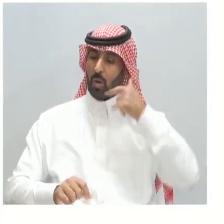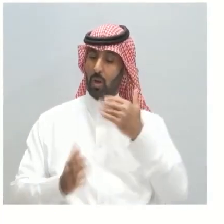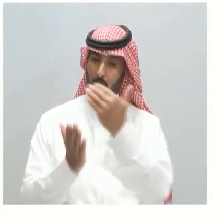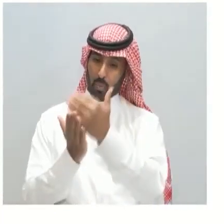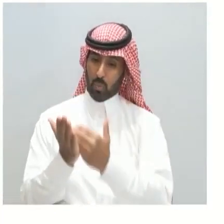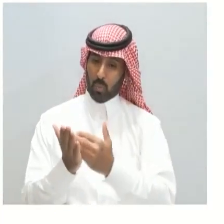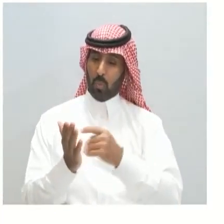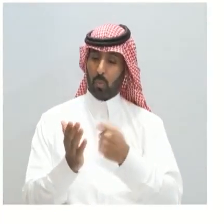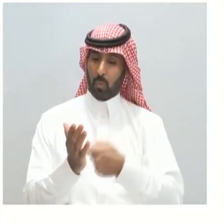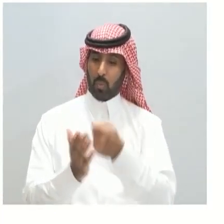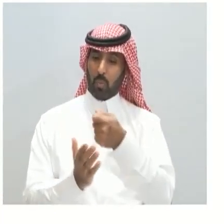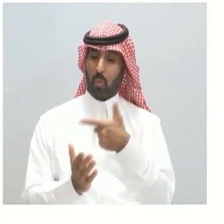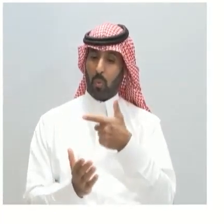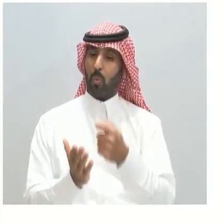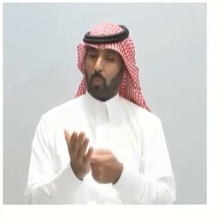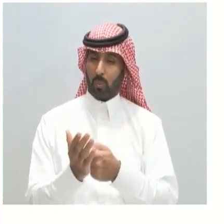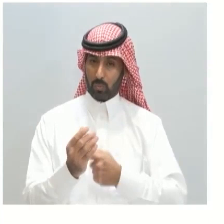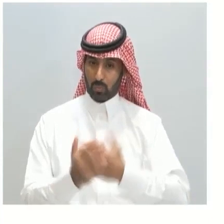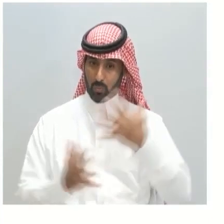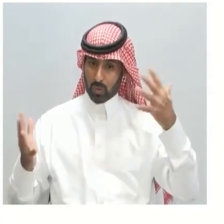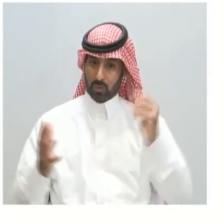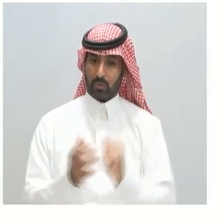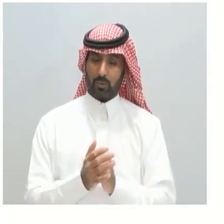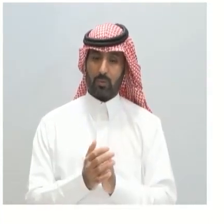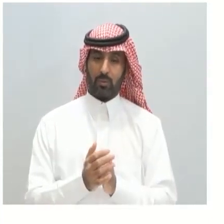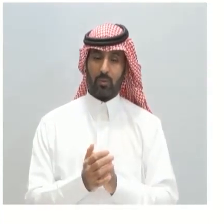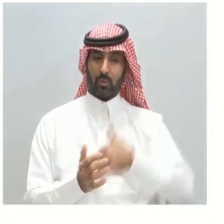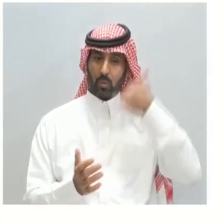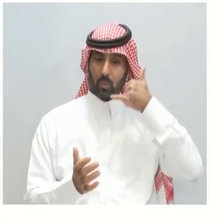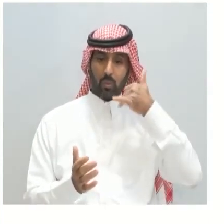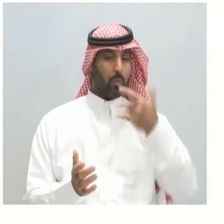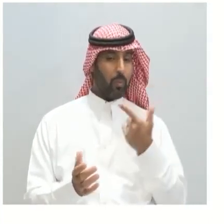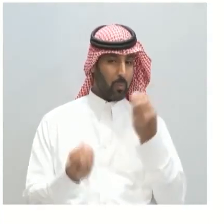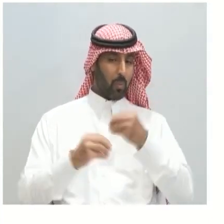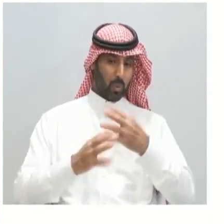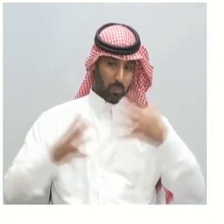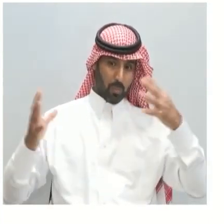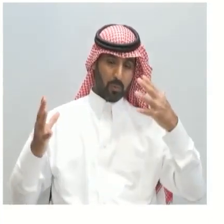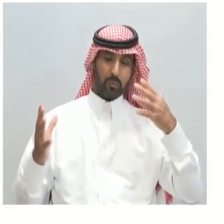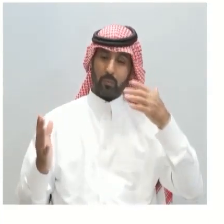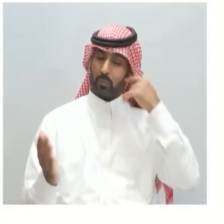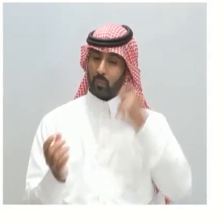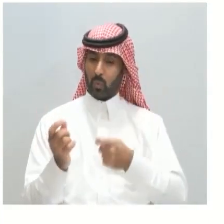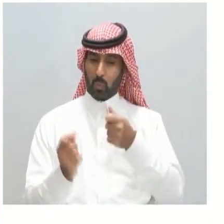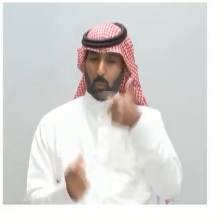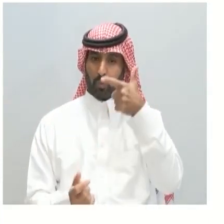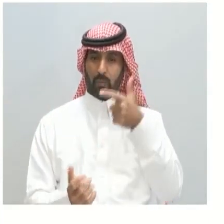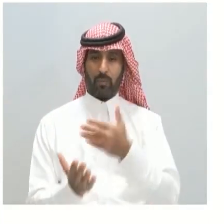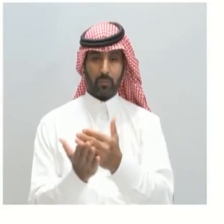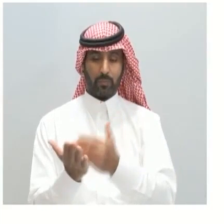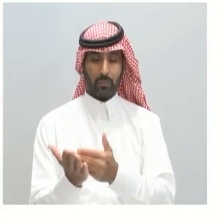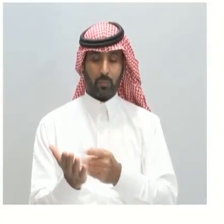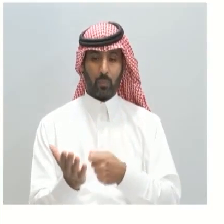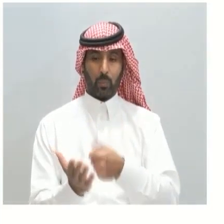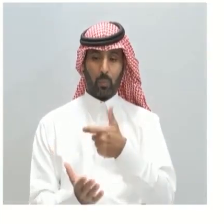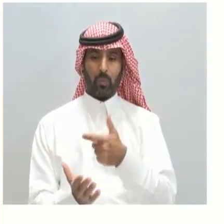the telephone bill. So what makes the telephone bill bigger? What's the cause here? Because the